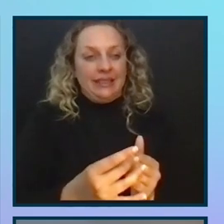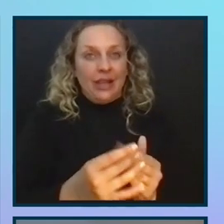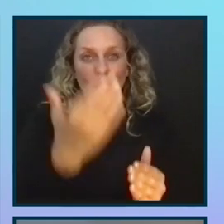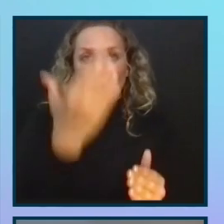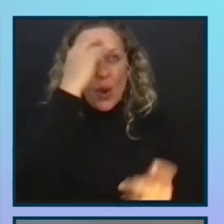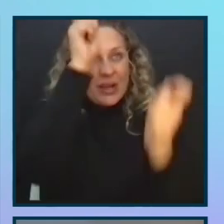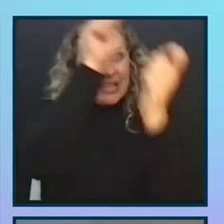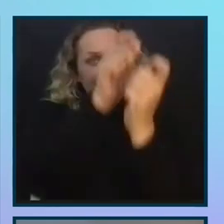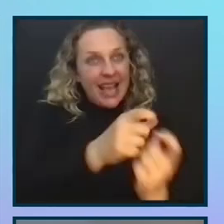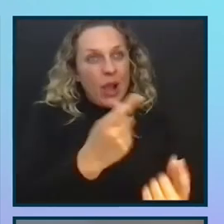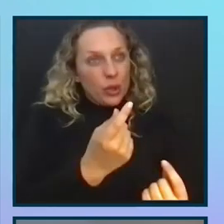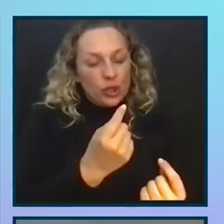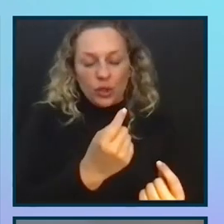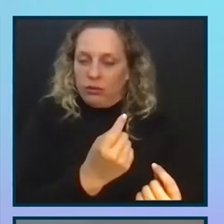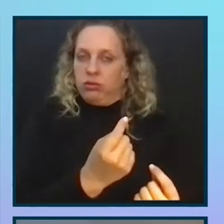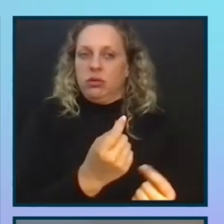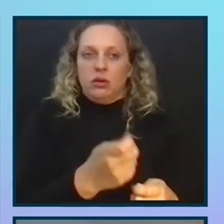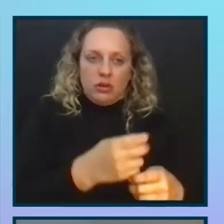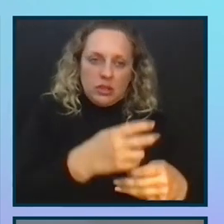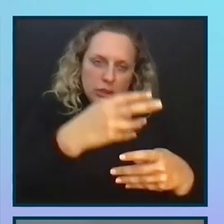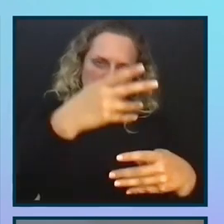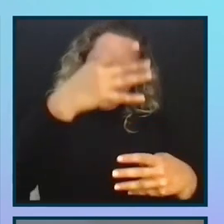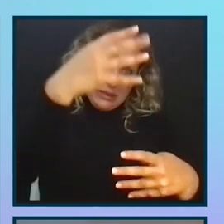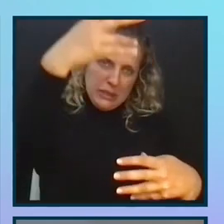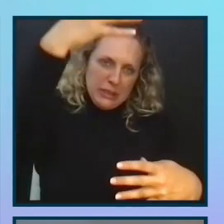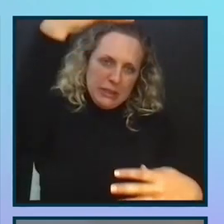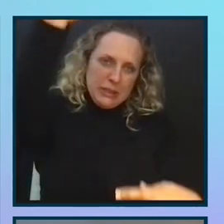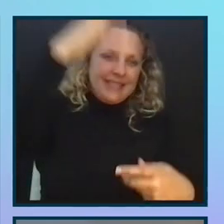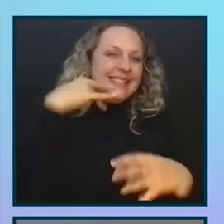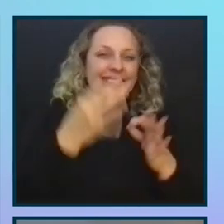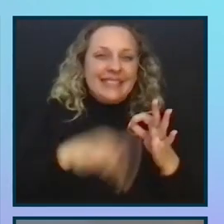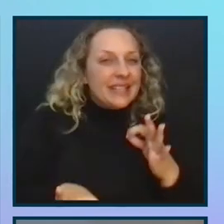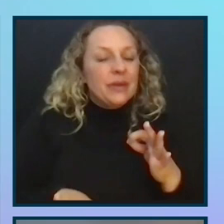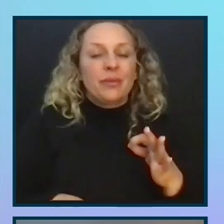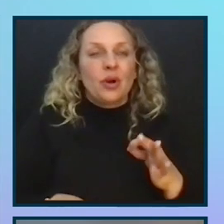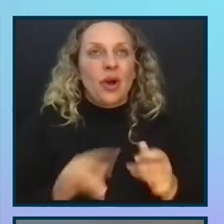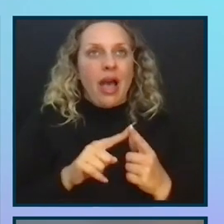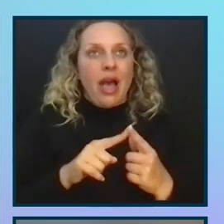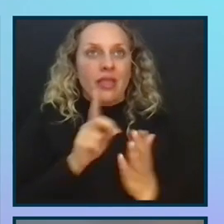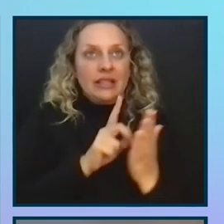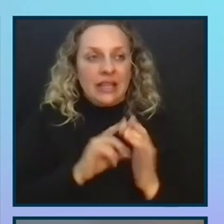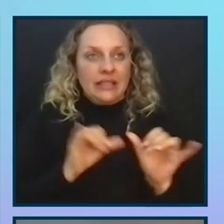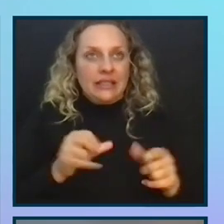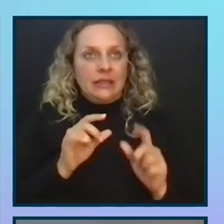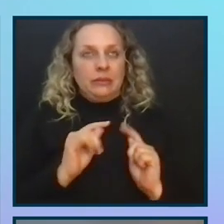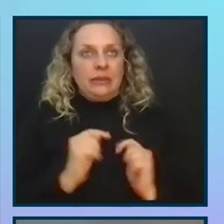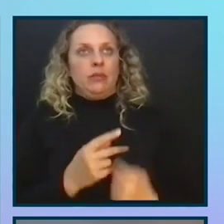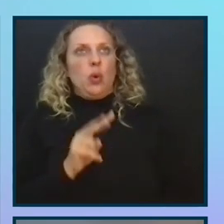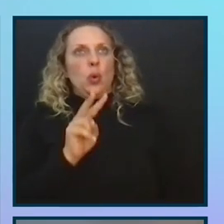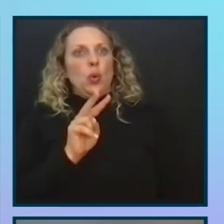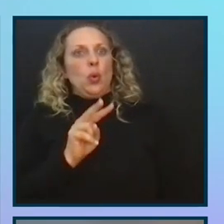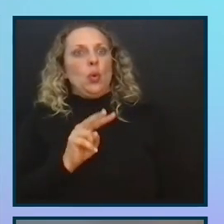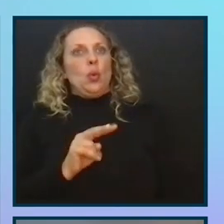end up with a long list of WCAG criteria that only increases the challenge for our design system team to define.